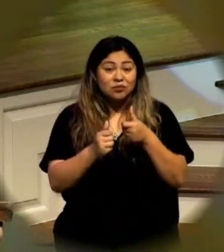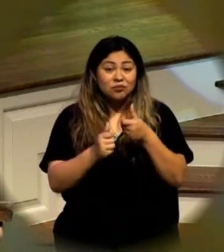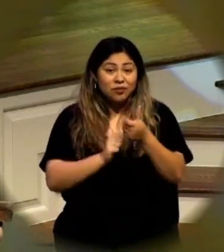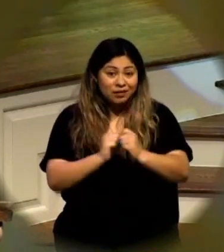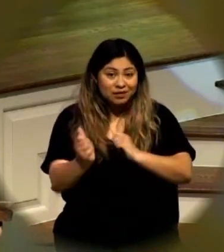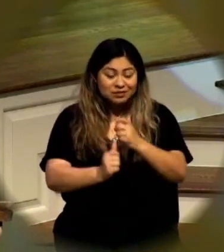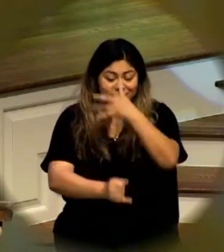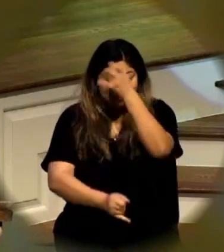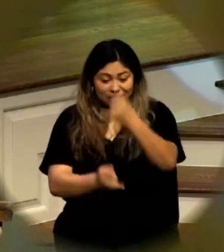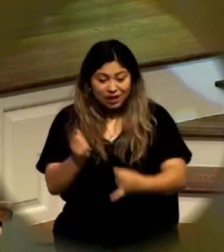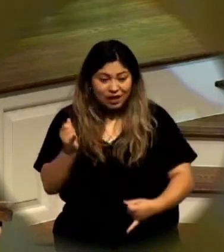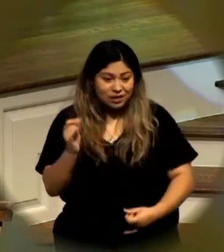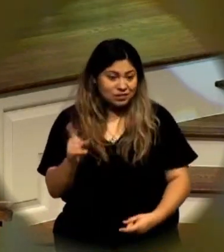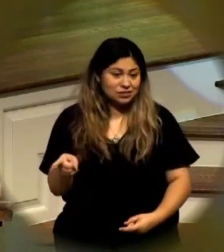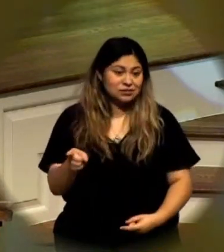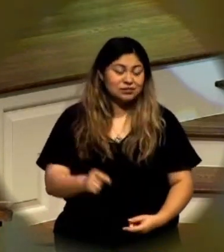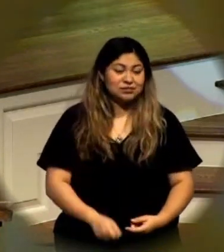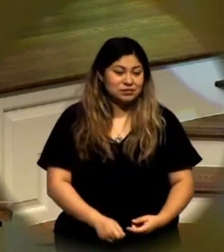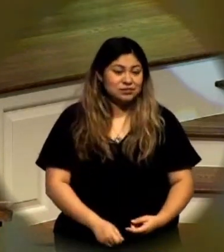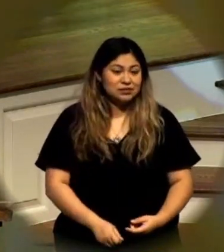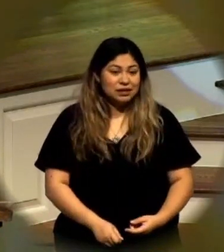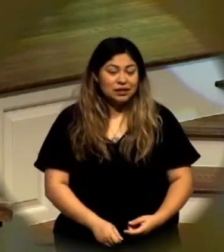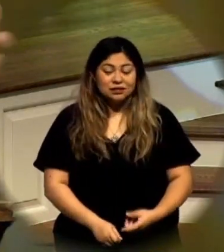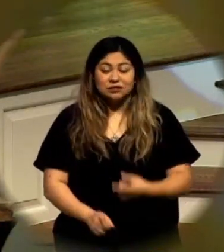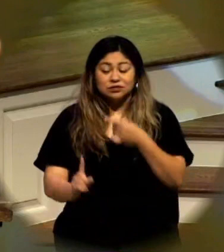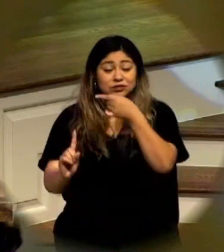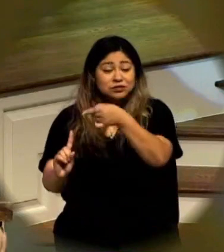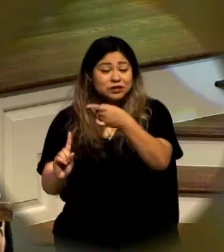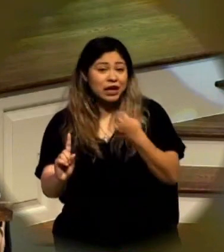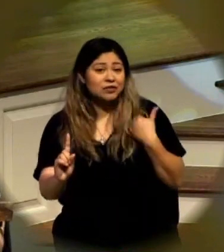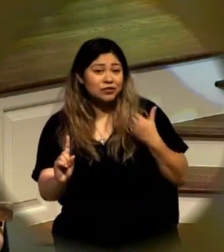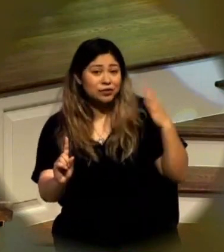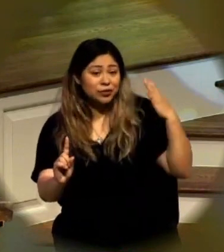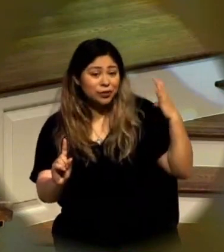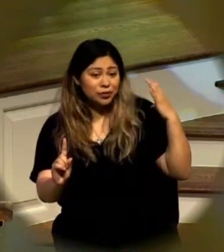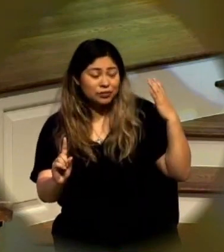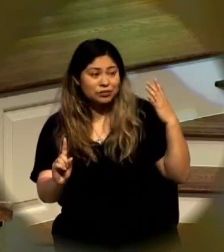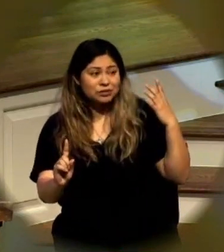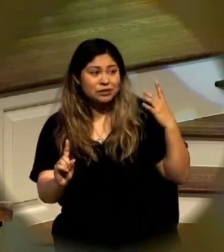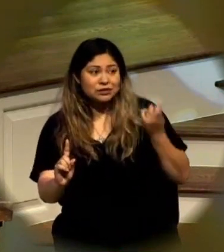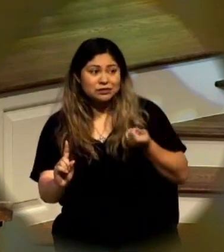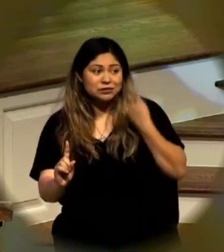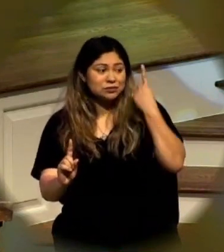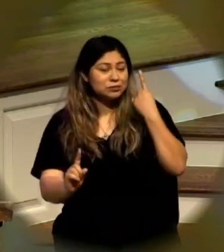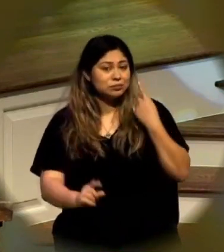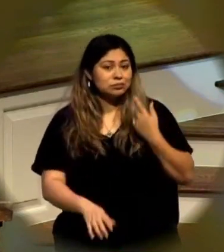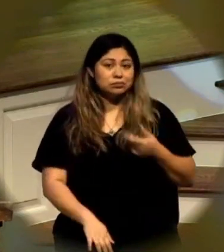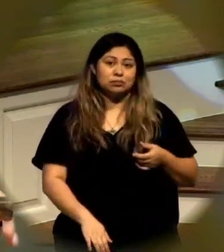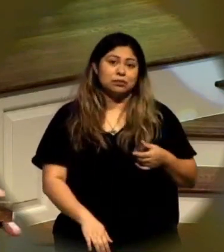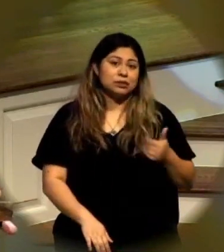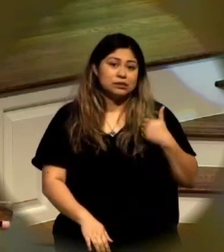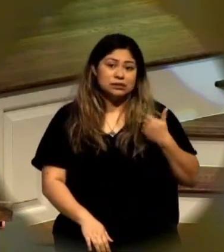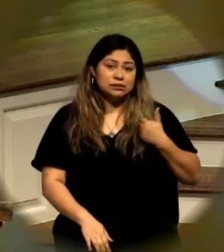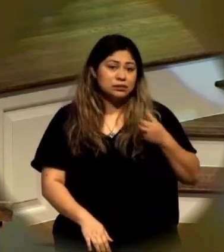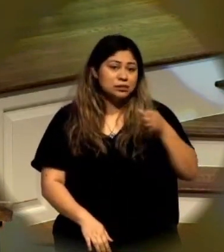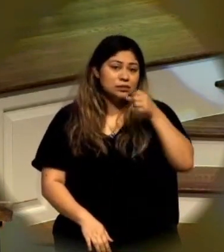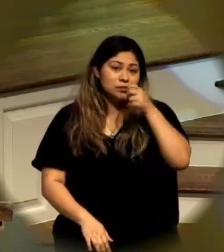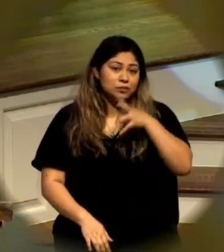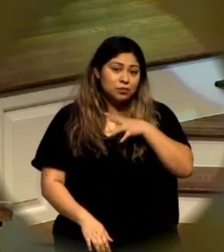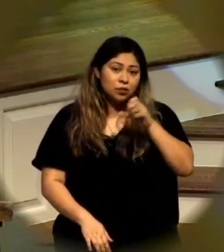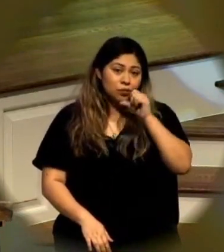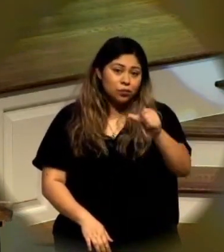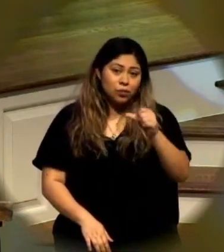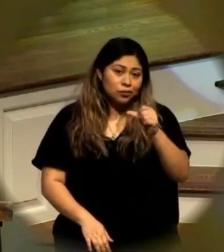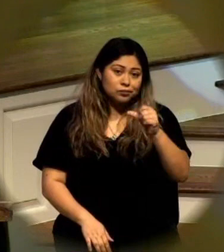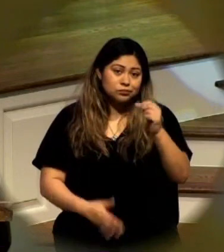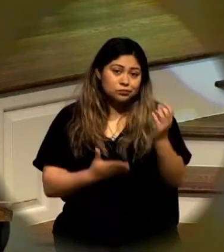about how she had a coach who understood, this young lady is never going to score a point for my team, but